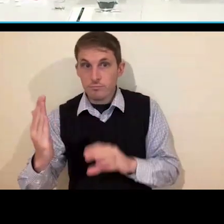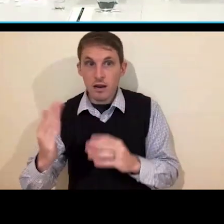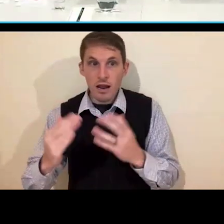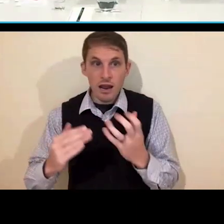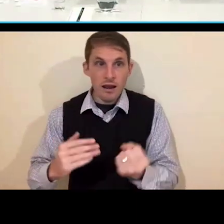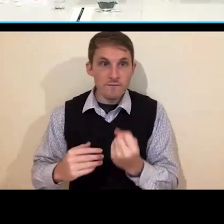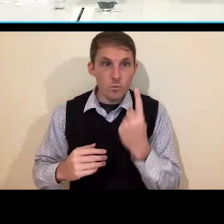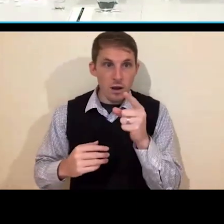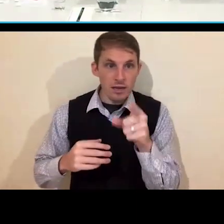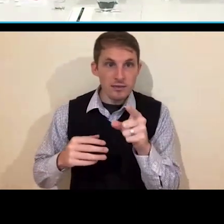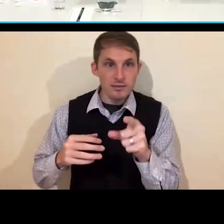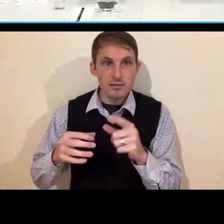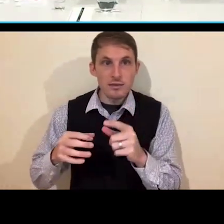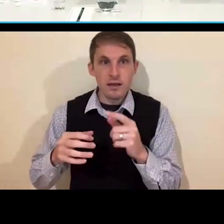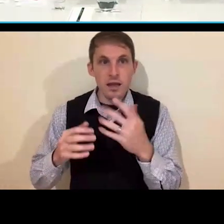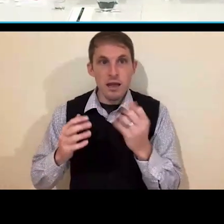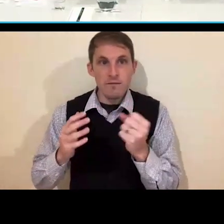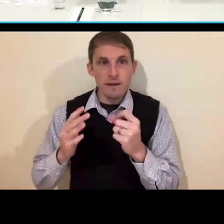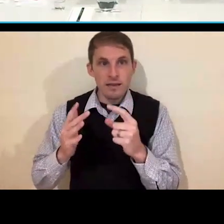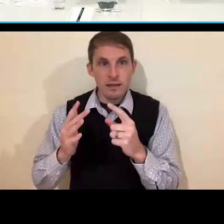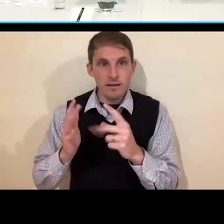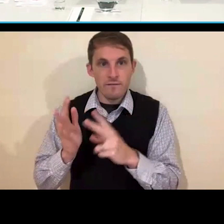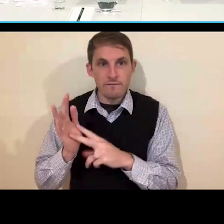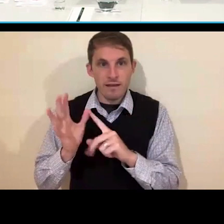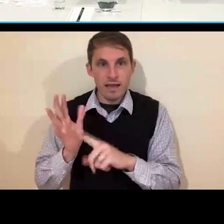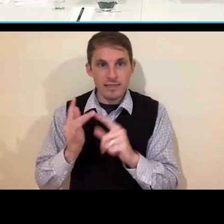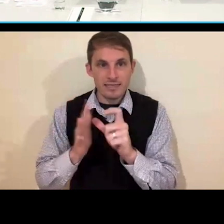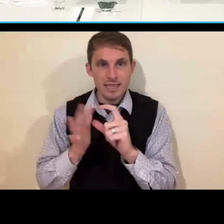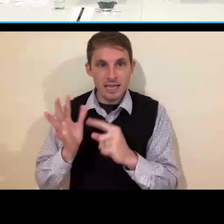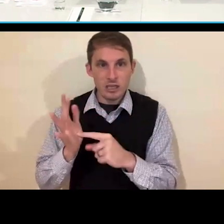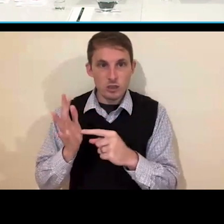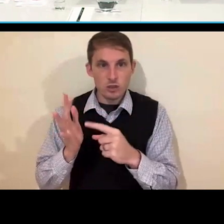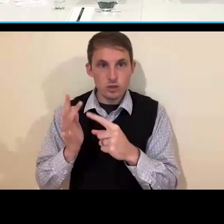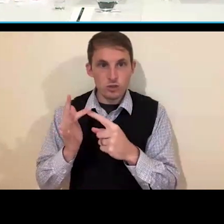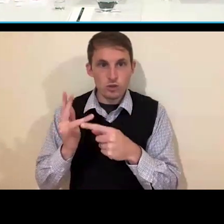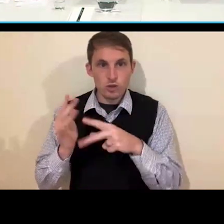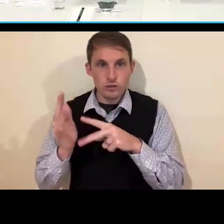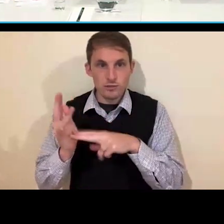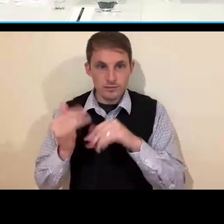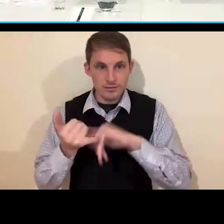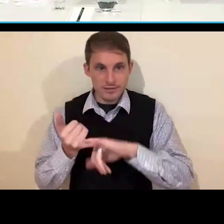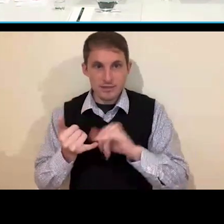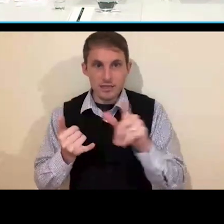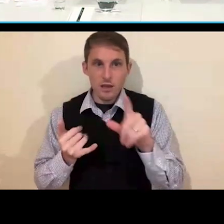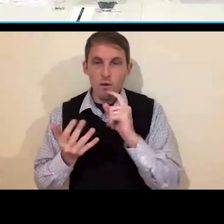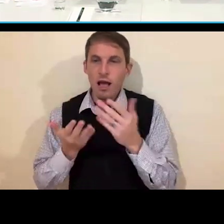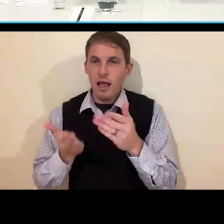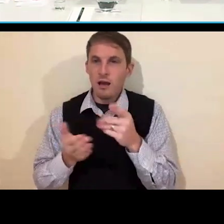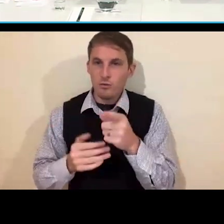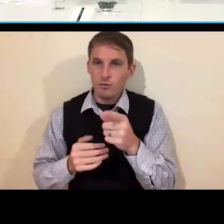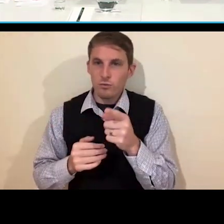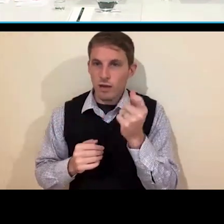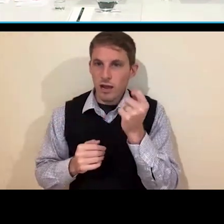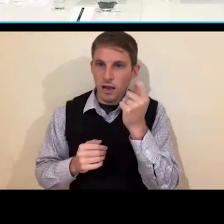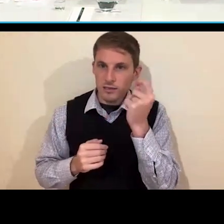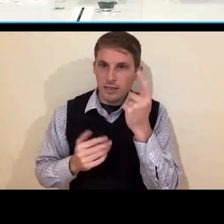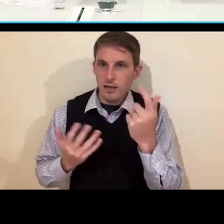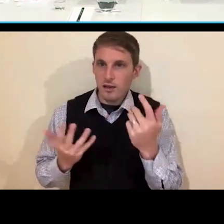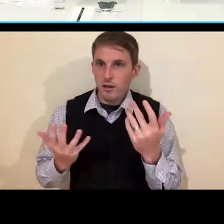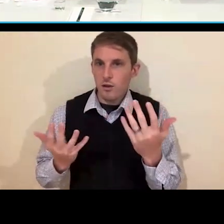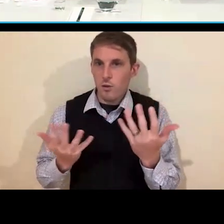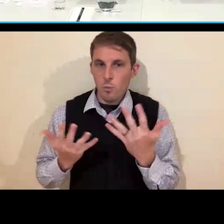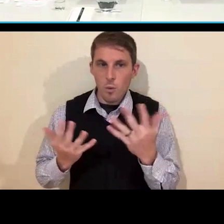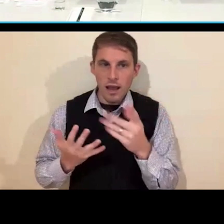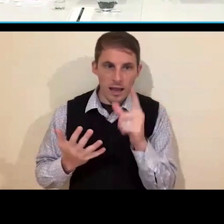quality indicator, there'll be enhanced validations that will allow you to understand where an error may have occurred quite